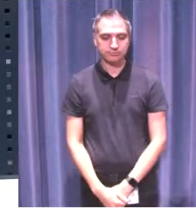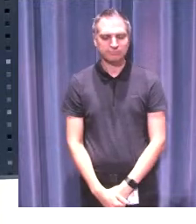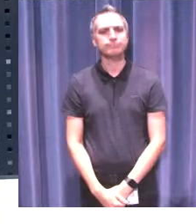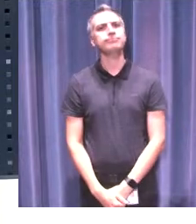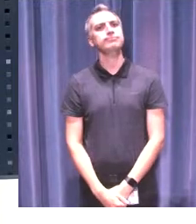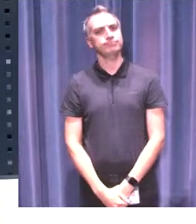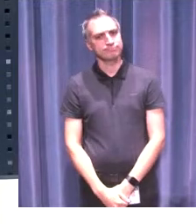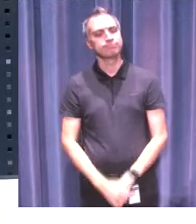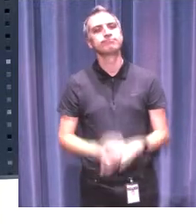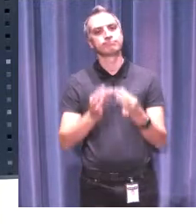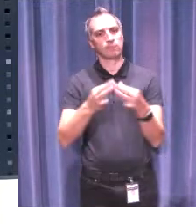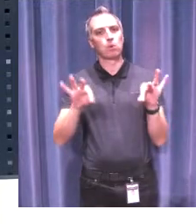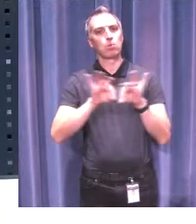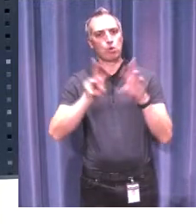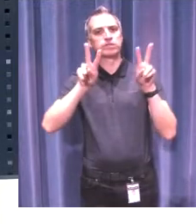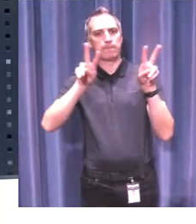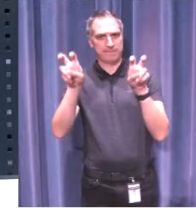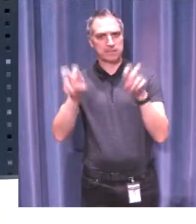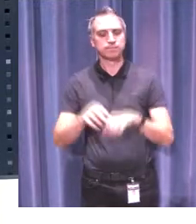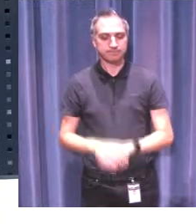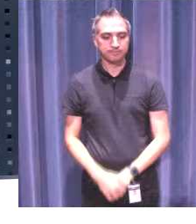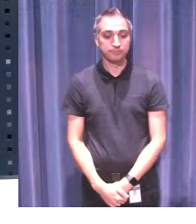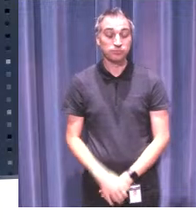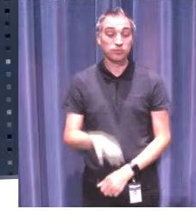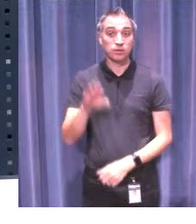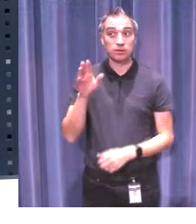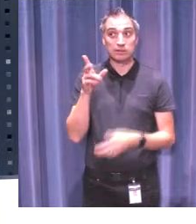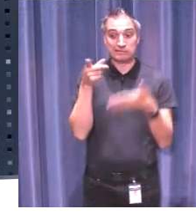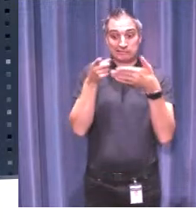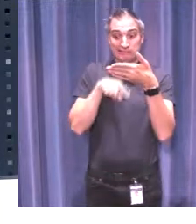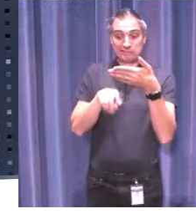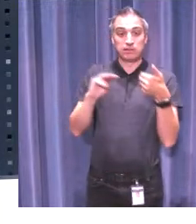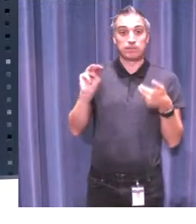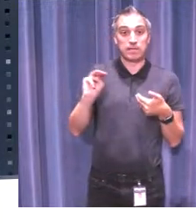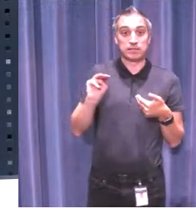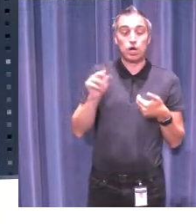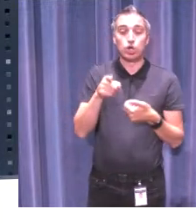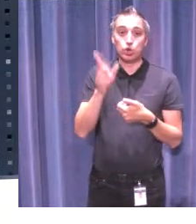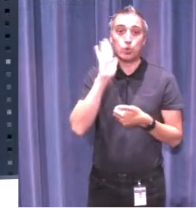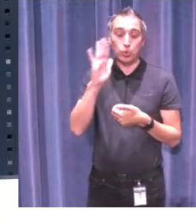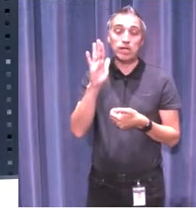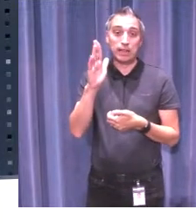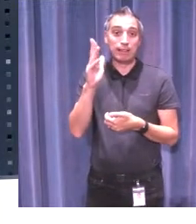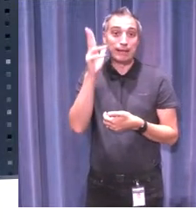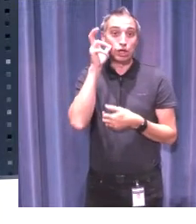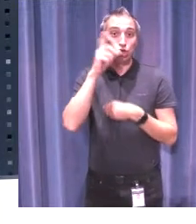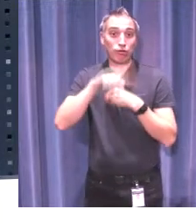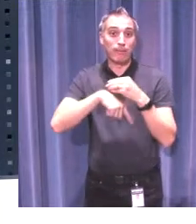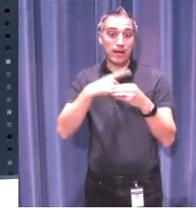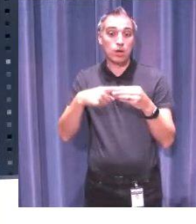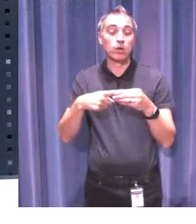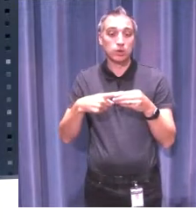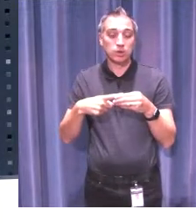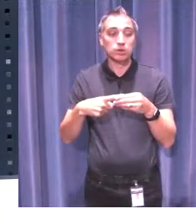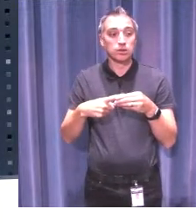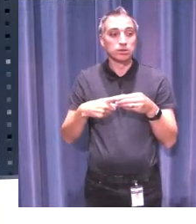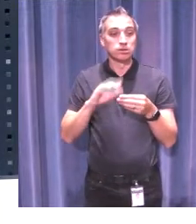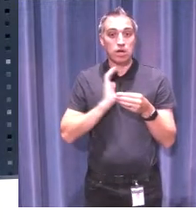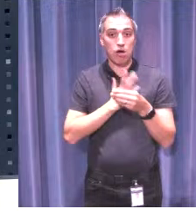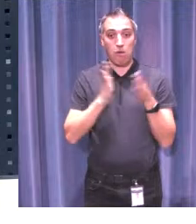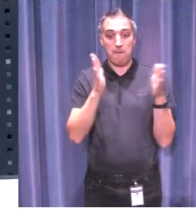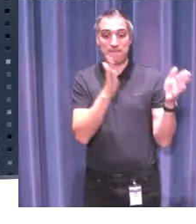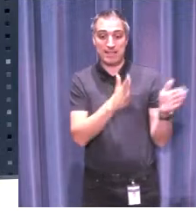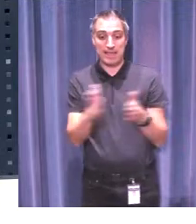We are, and a matter of fact, on Monday, you're going to hear about our plan